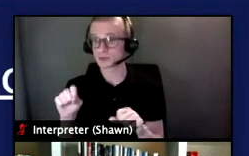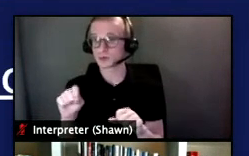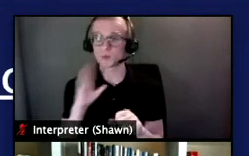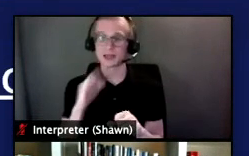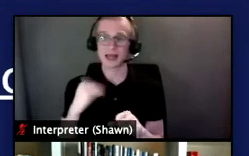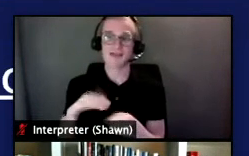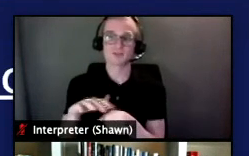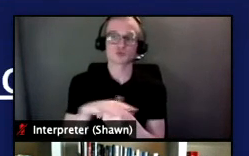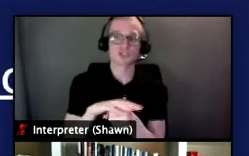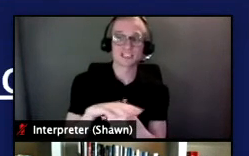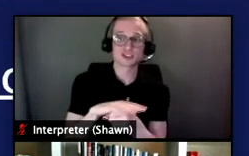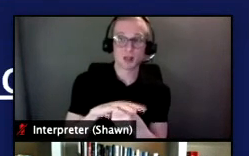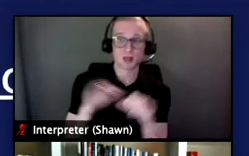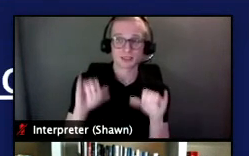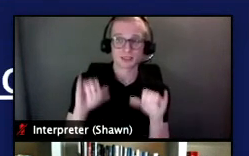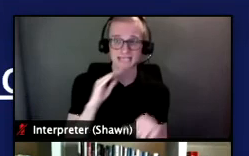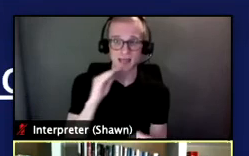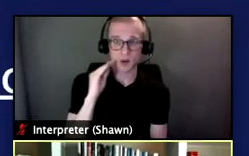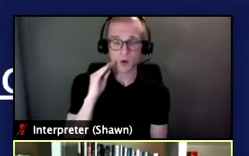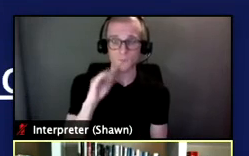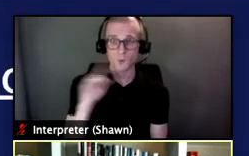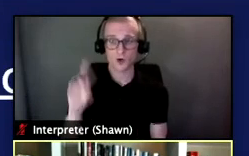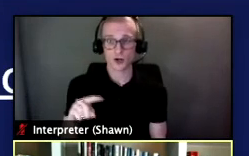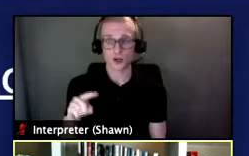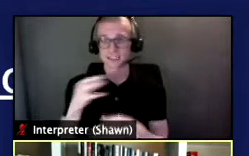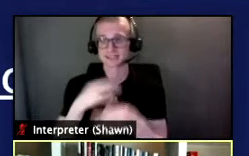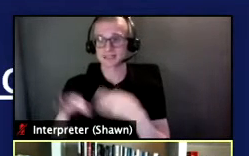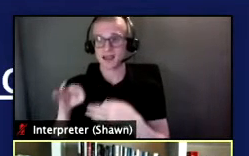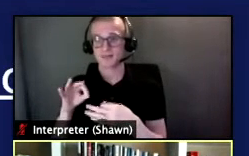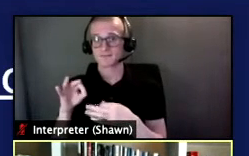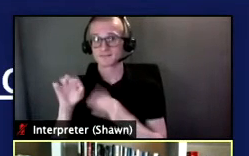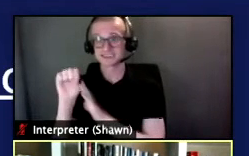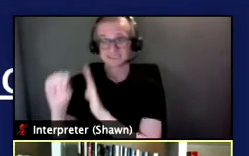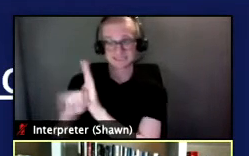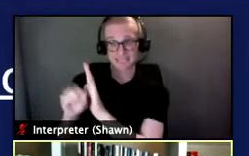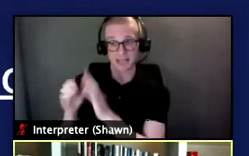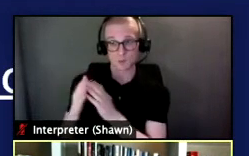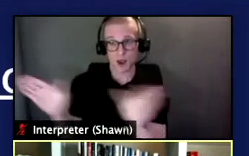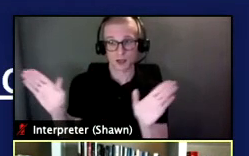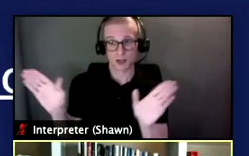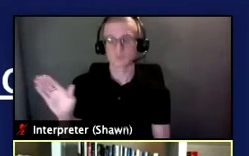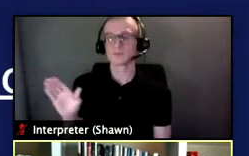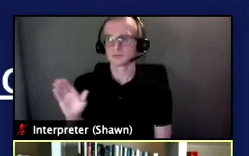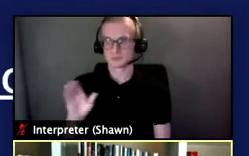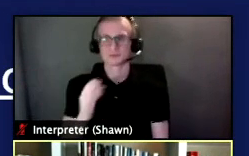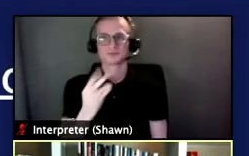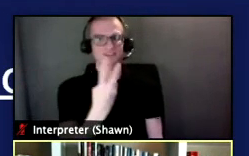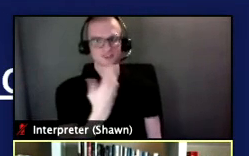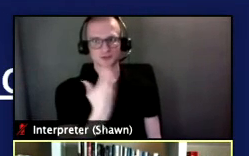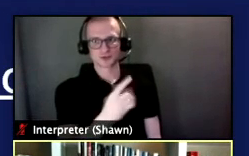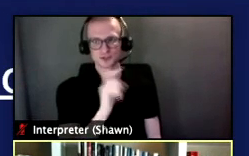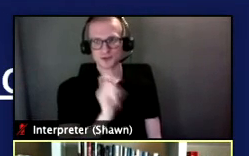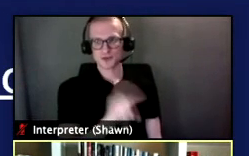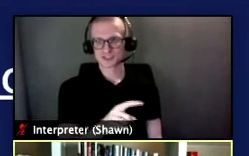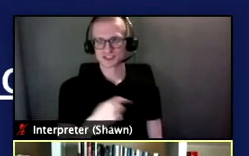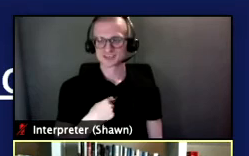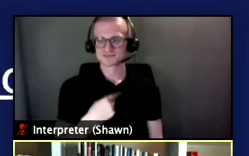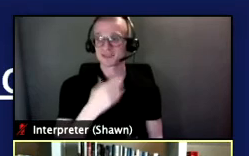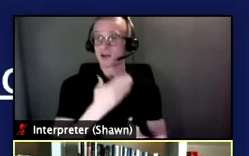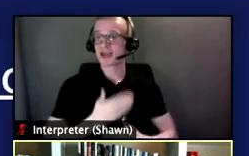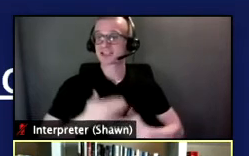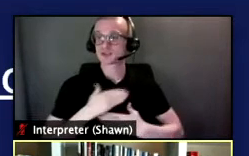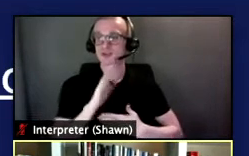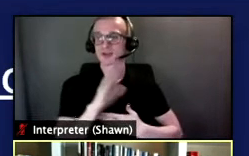one? Two very good questions. And I'll say that I enjoyed your article the other day about local versus